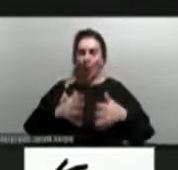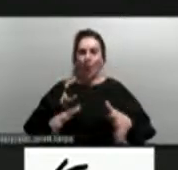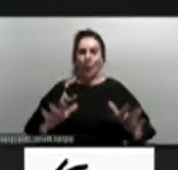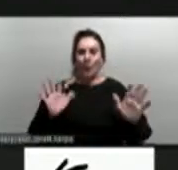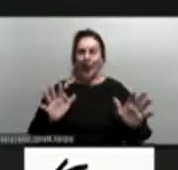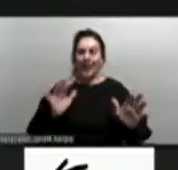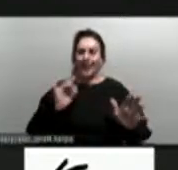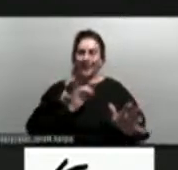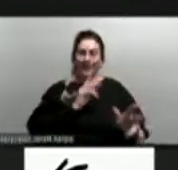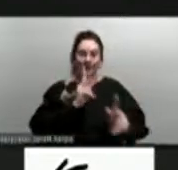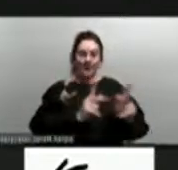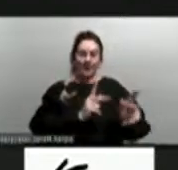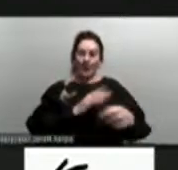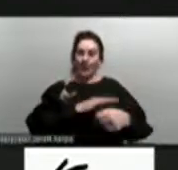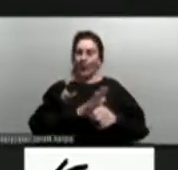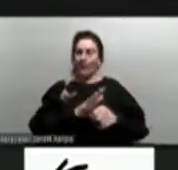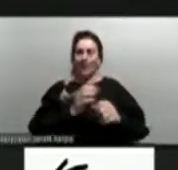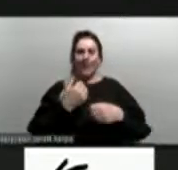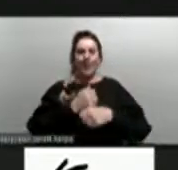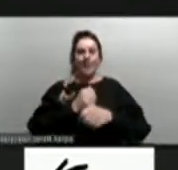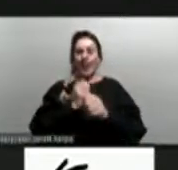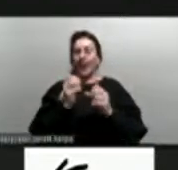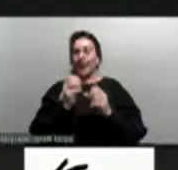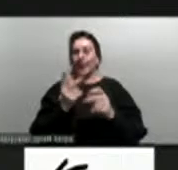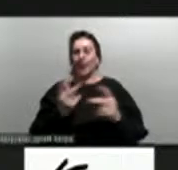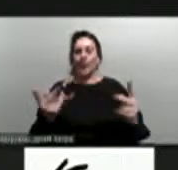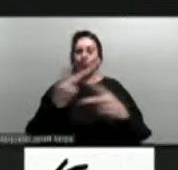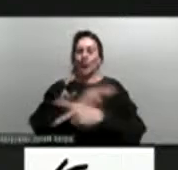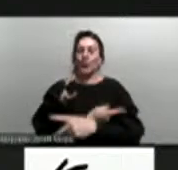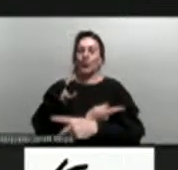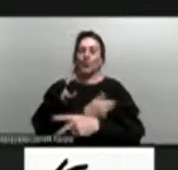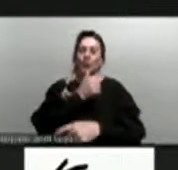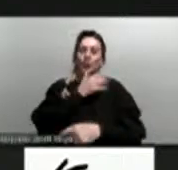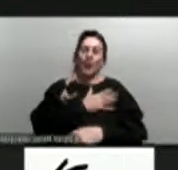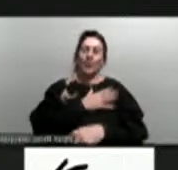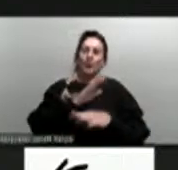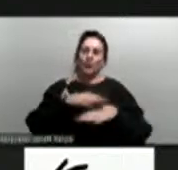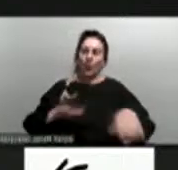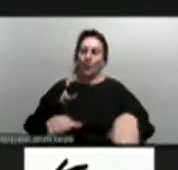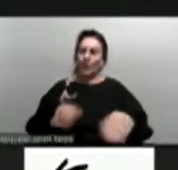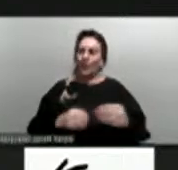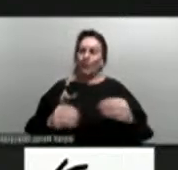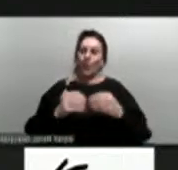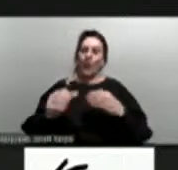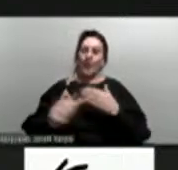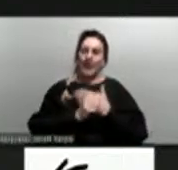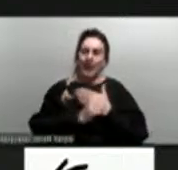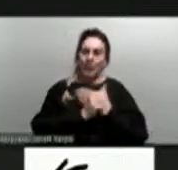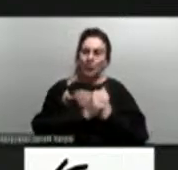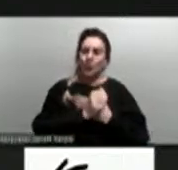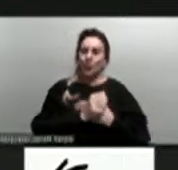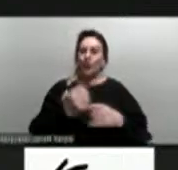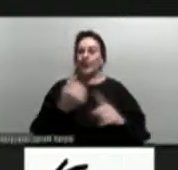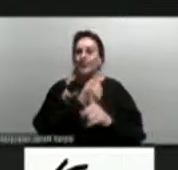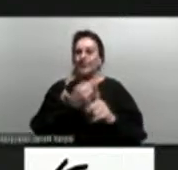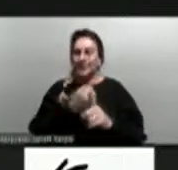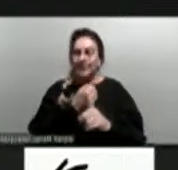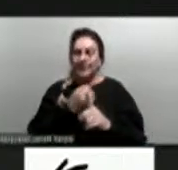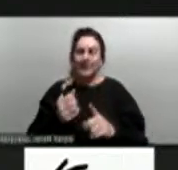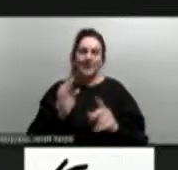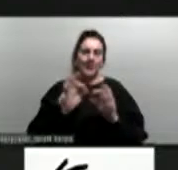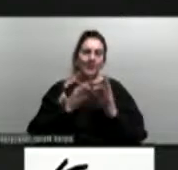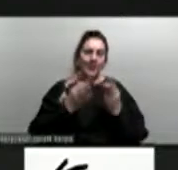population, COVID-19 has exposed women, youth, and children to further dangers, including increased domestic violence, family violence,